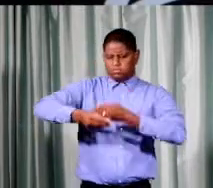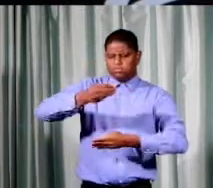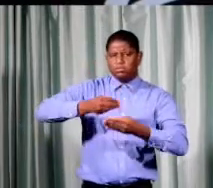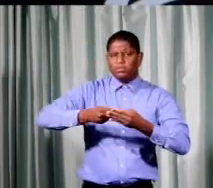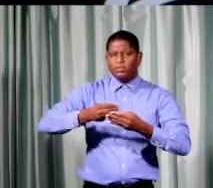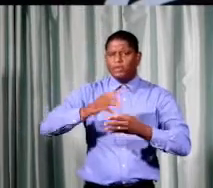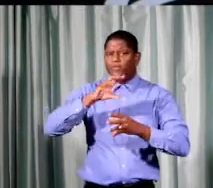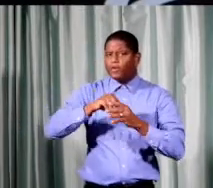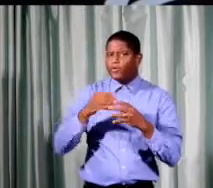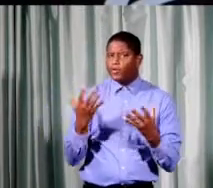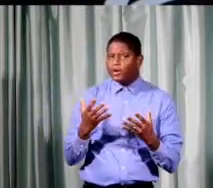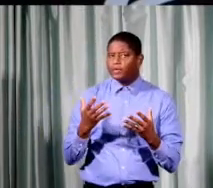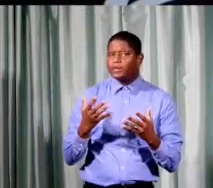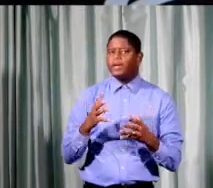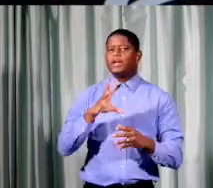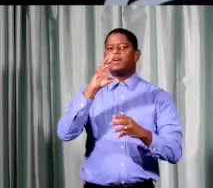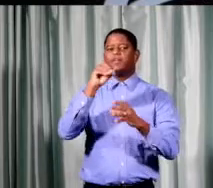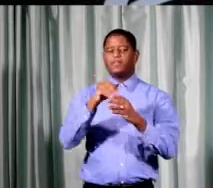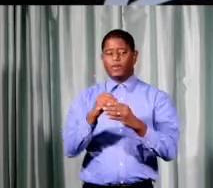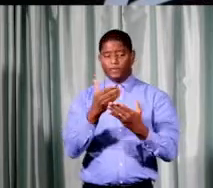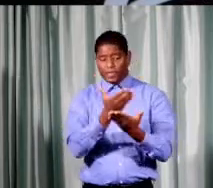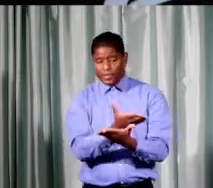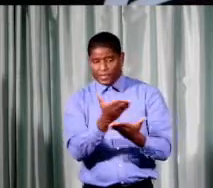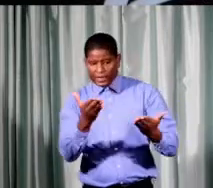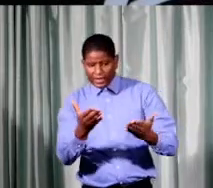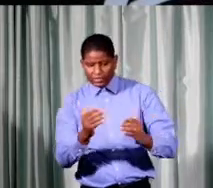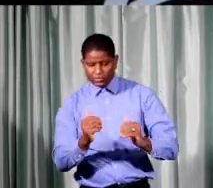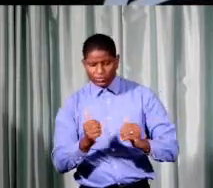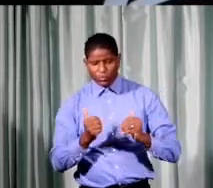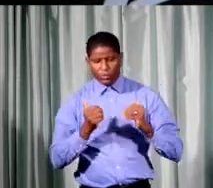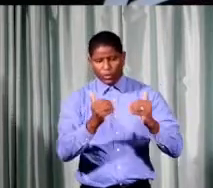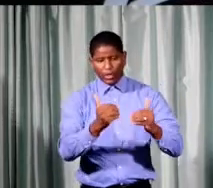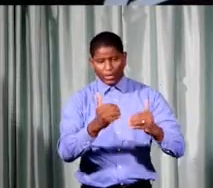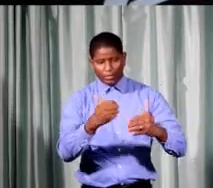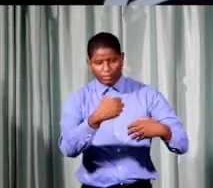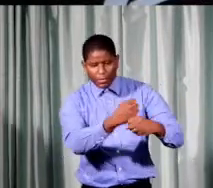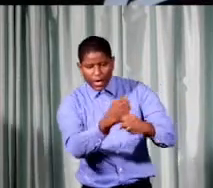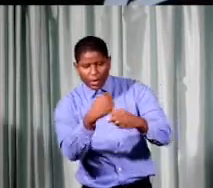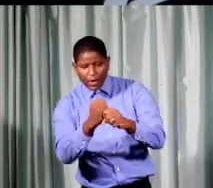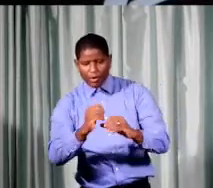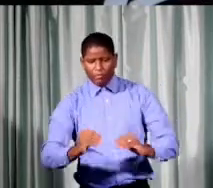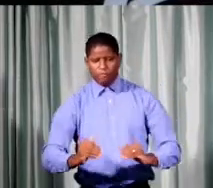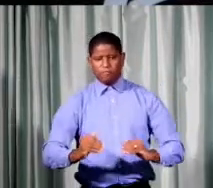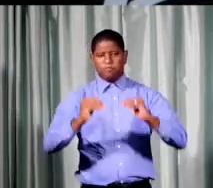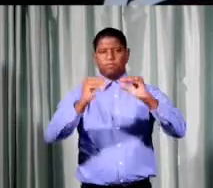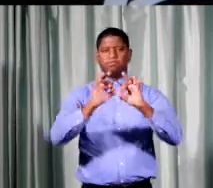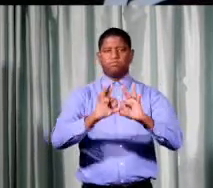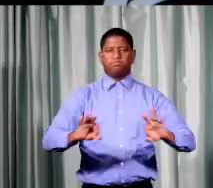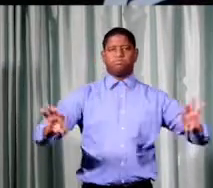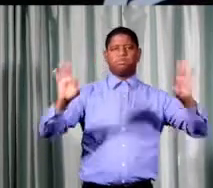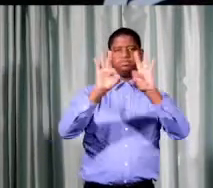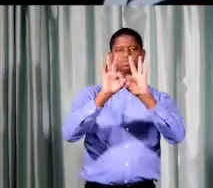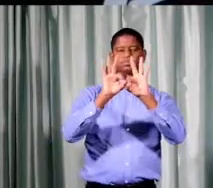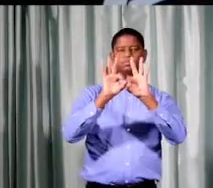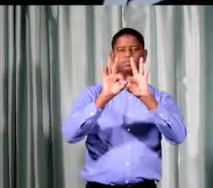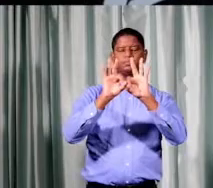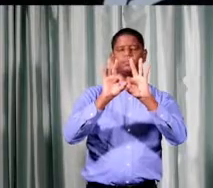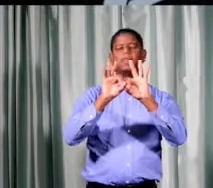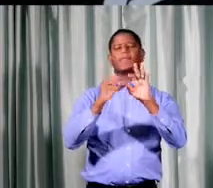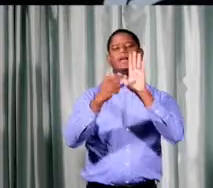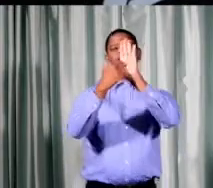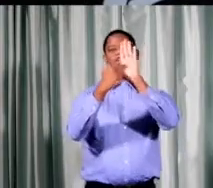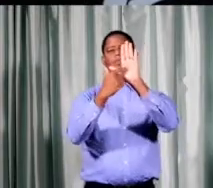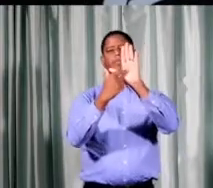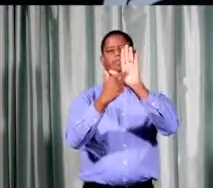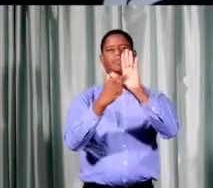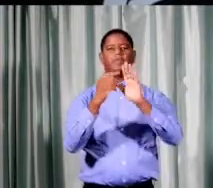Creating value. Right? If you think about it, that's what Facebook and Apple did. Apple were